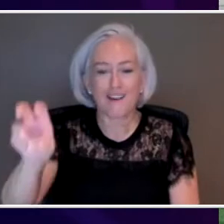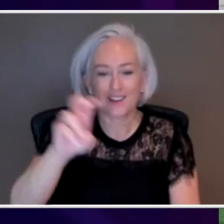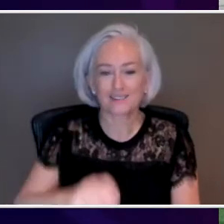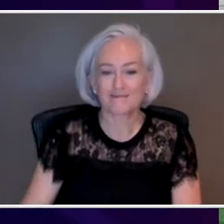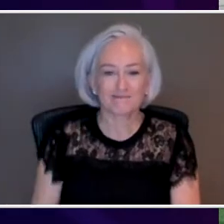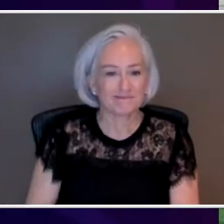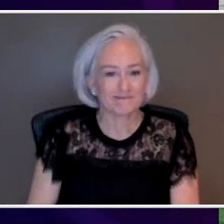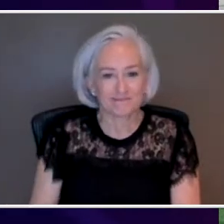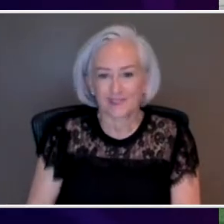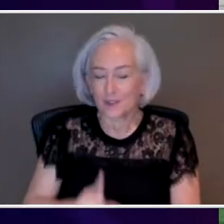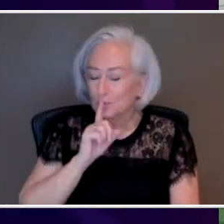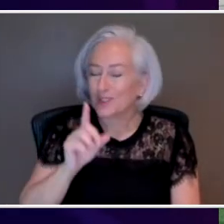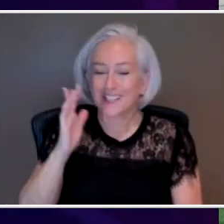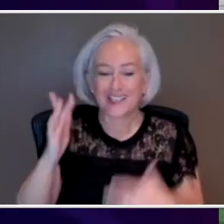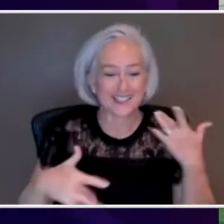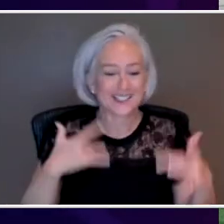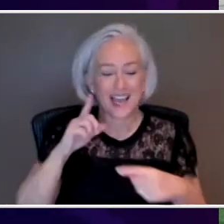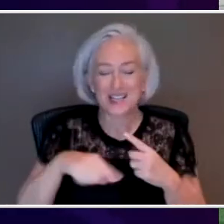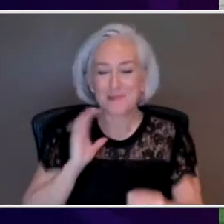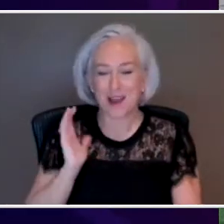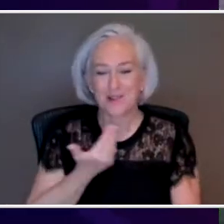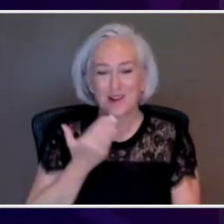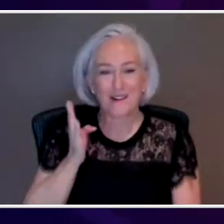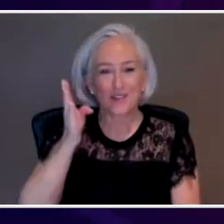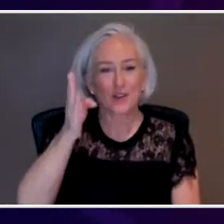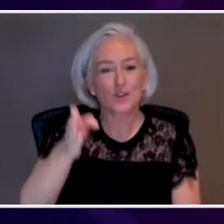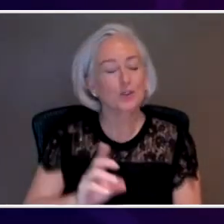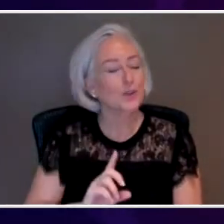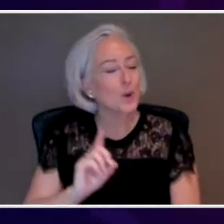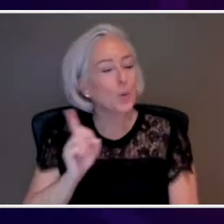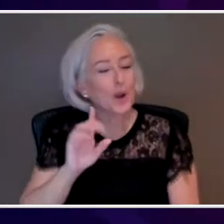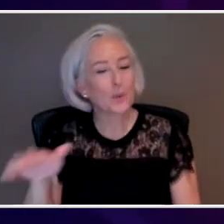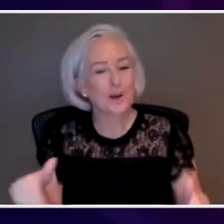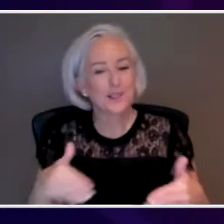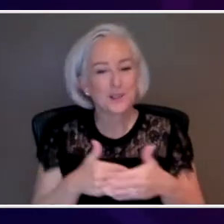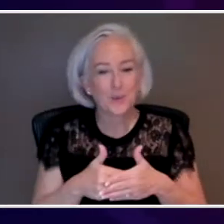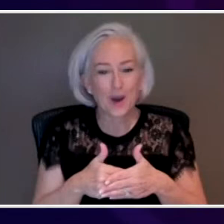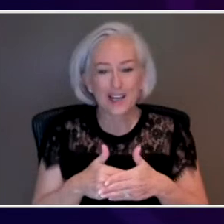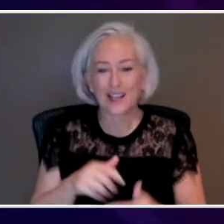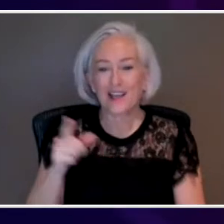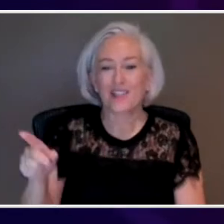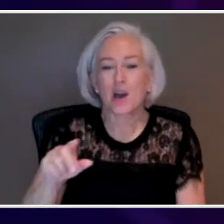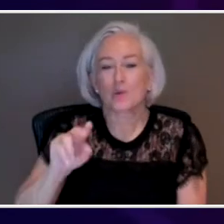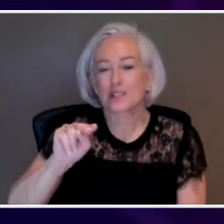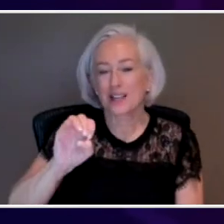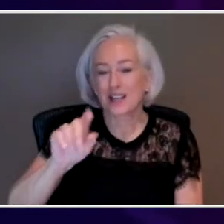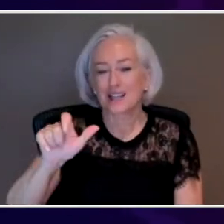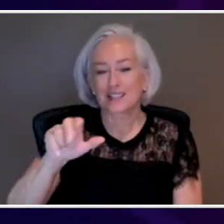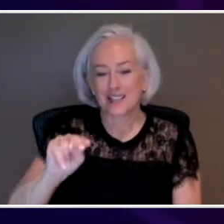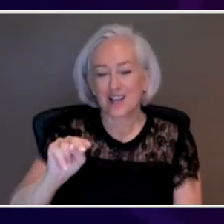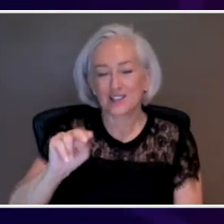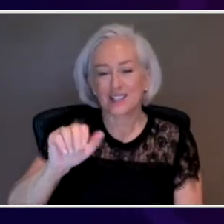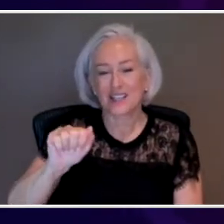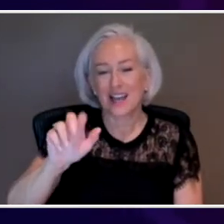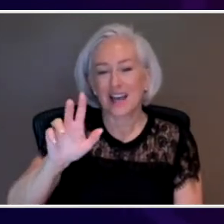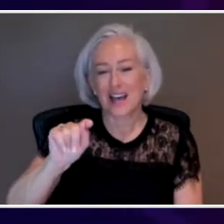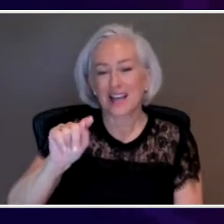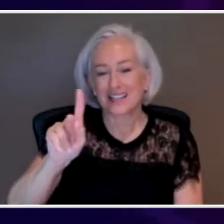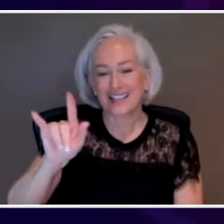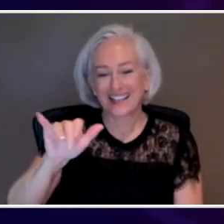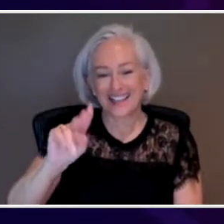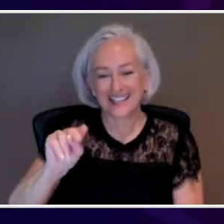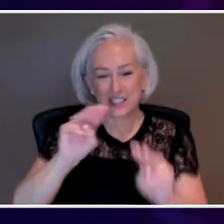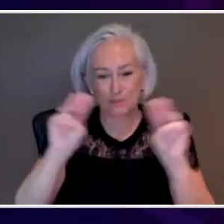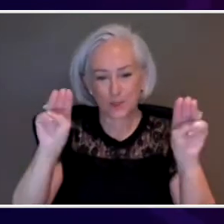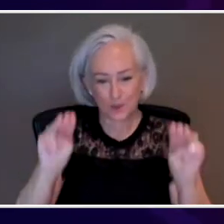more excited about the future. Where was the wedding? Tell us about these pictures. So that is the Nelson Atkins Museum in Kansas City. We got married at the